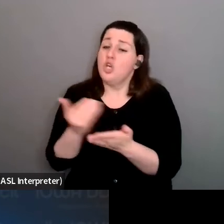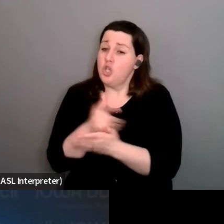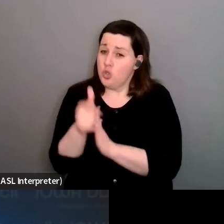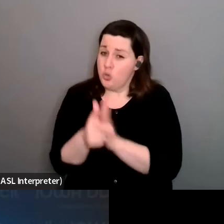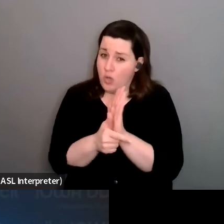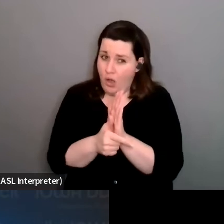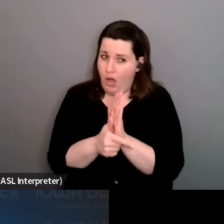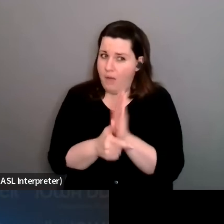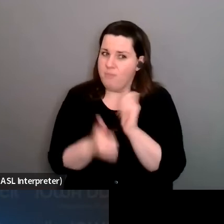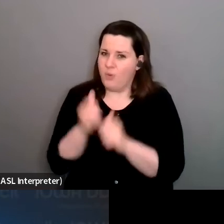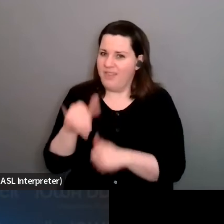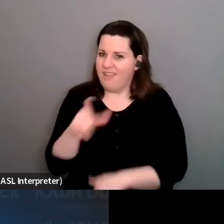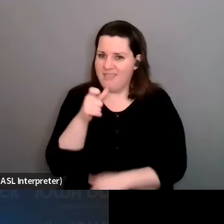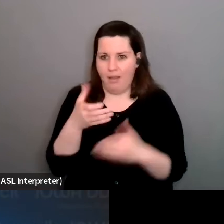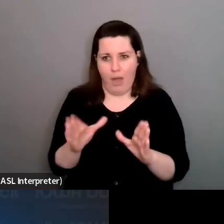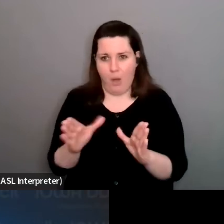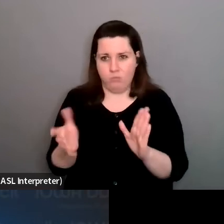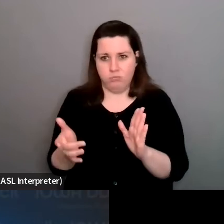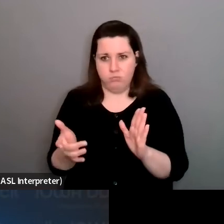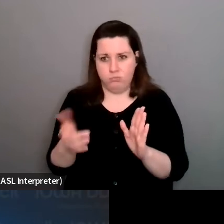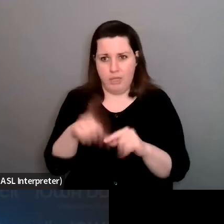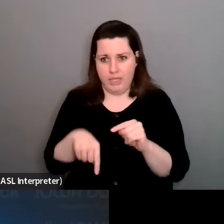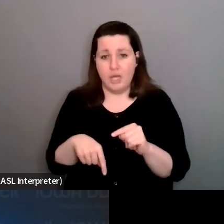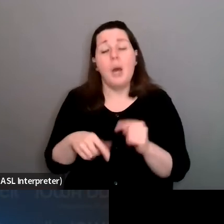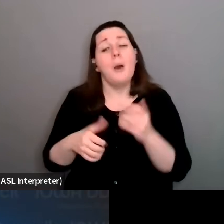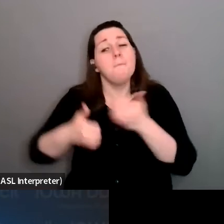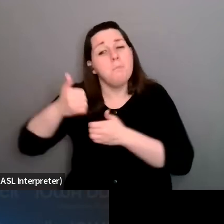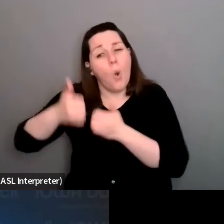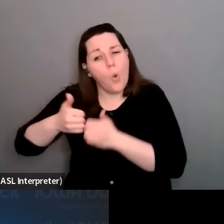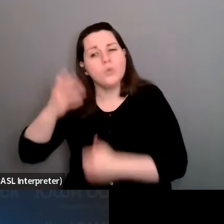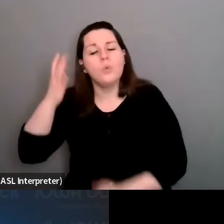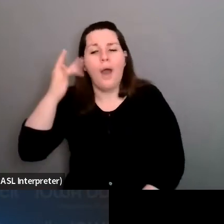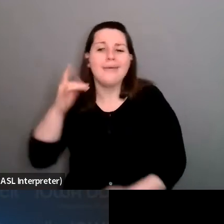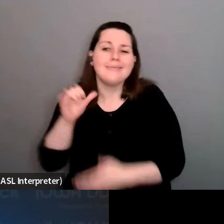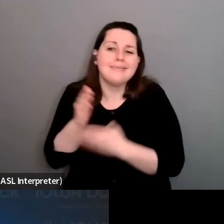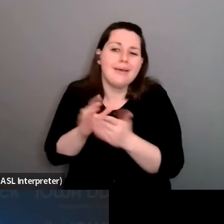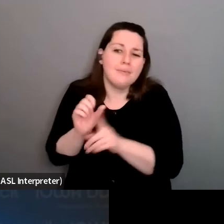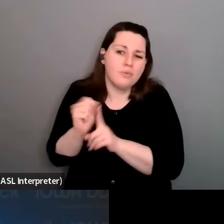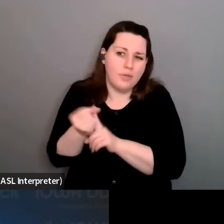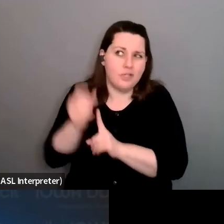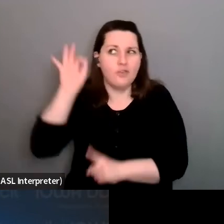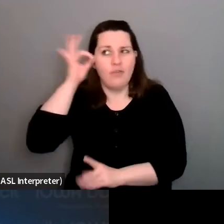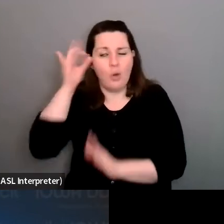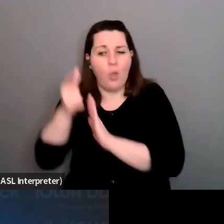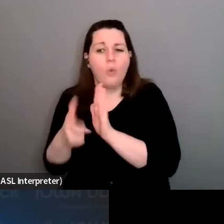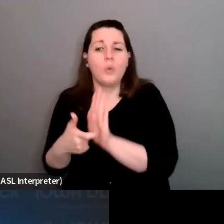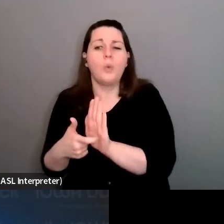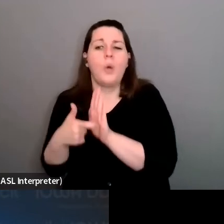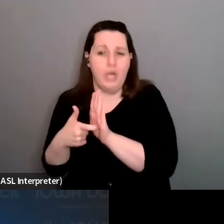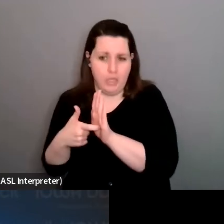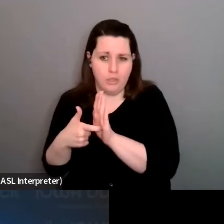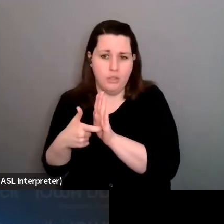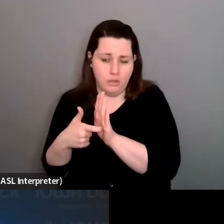is not allowed. I have to say most because there are circumstances in which federal law requires